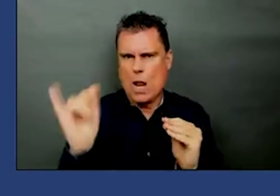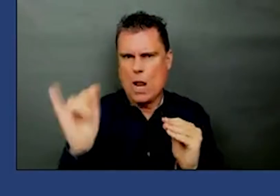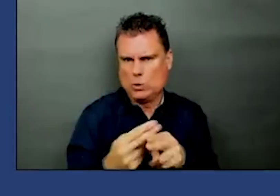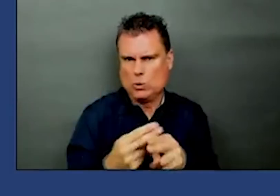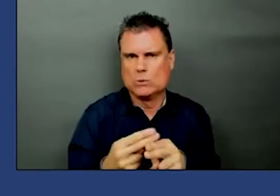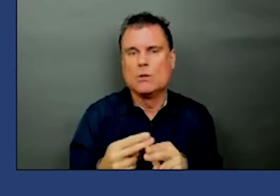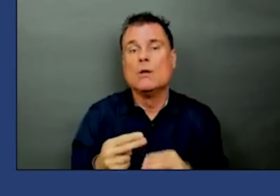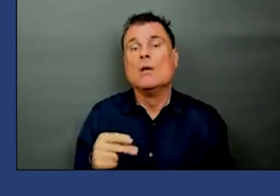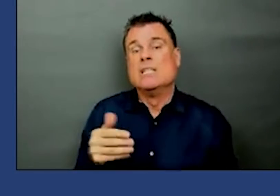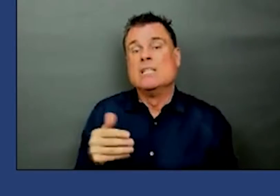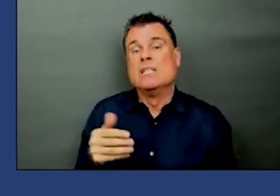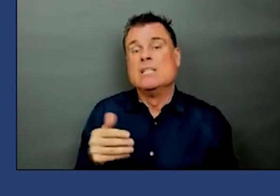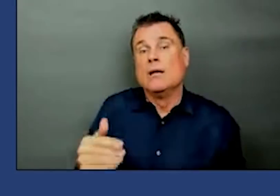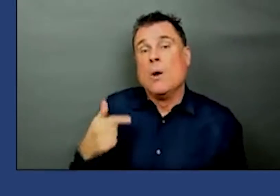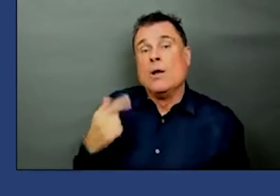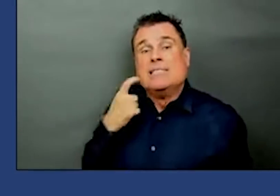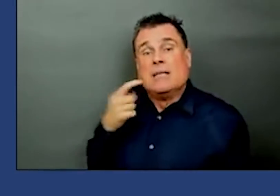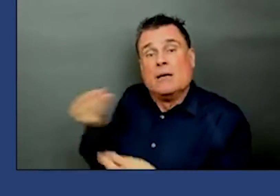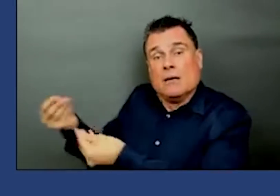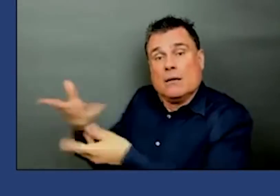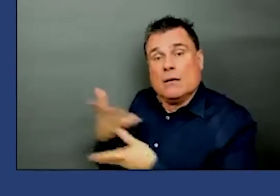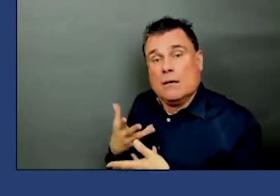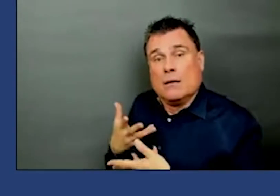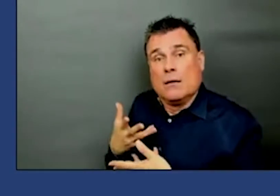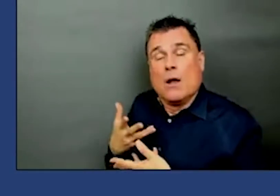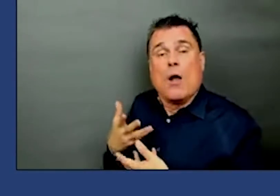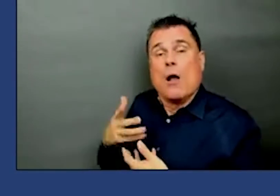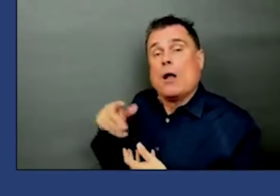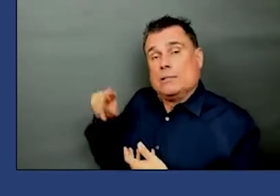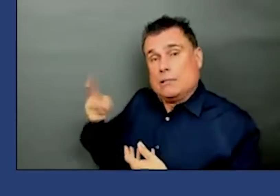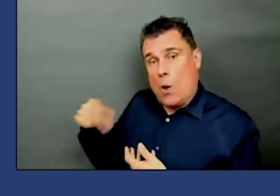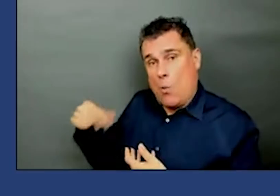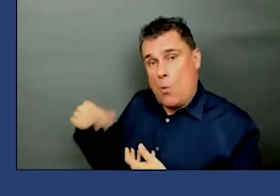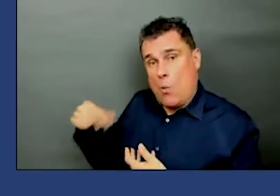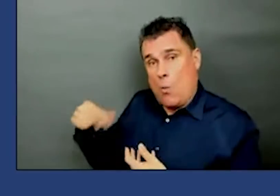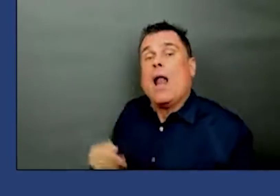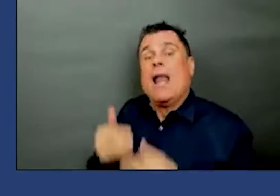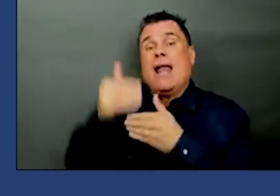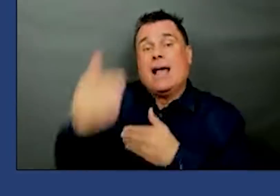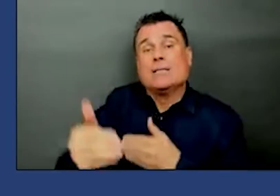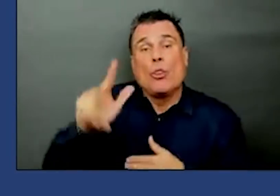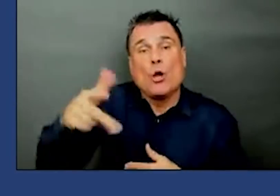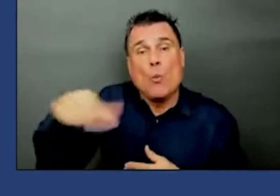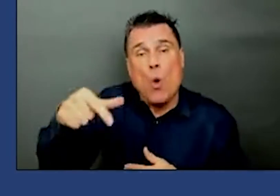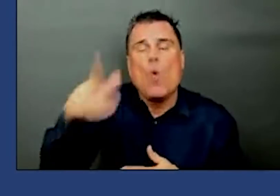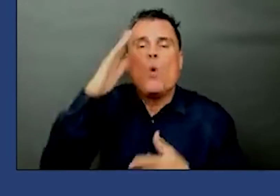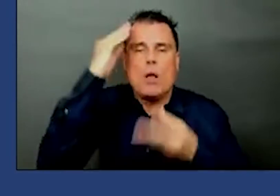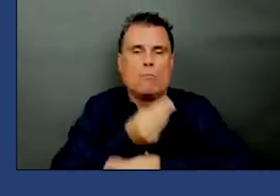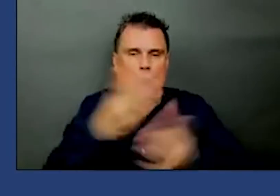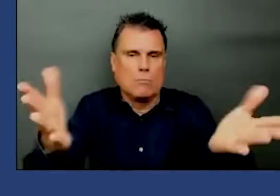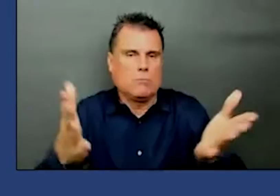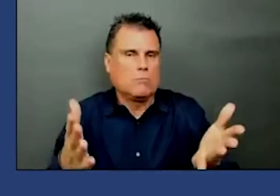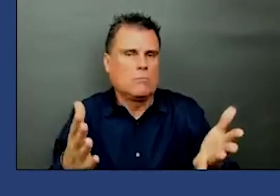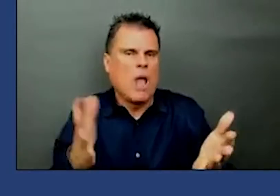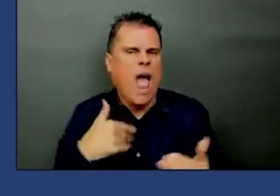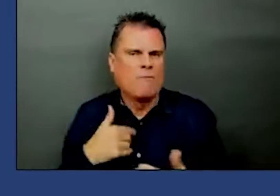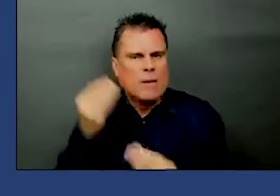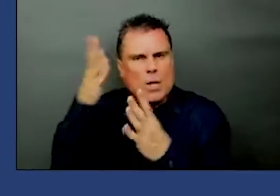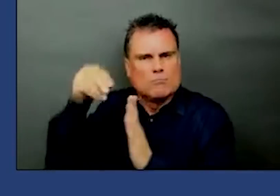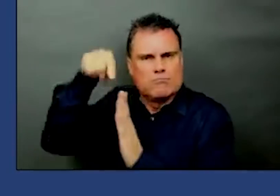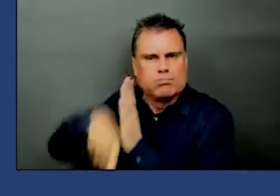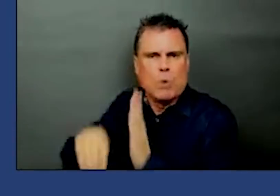can tell you the trends that we were seeing at Q2, some of that information's in the backgrounder. We were seeing claims lower by